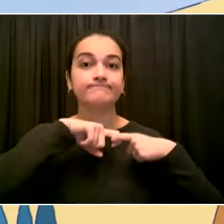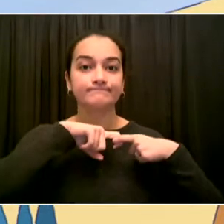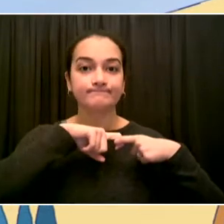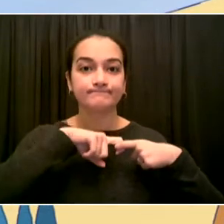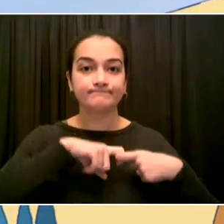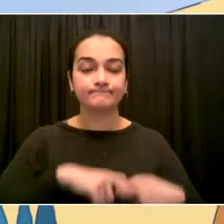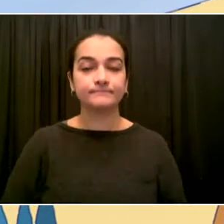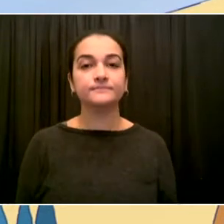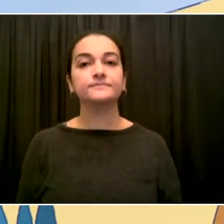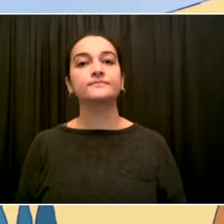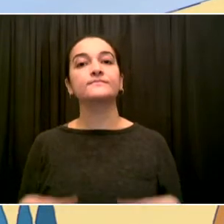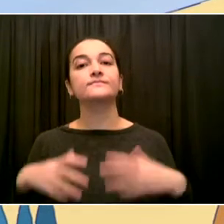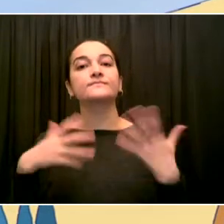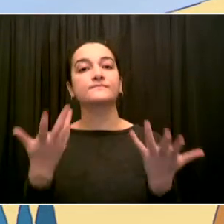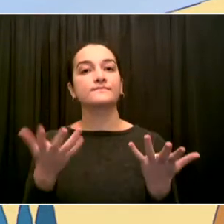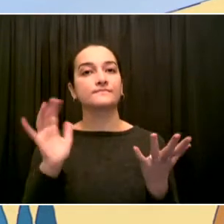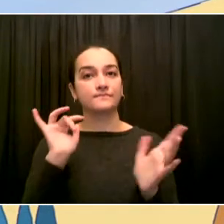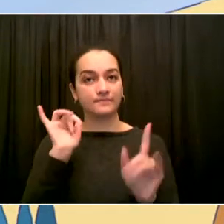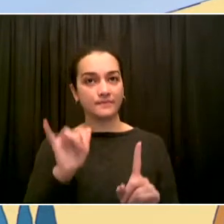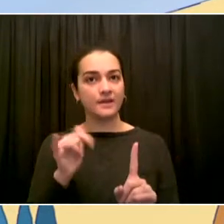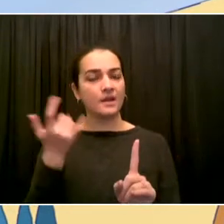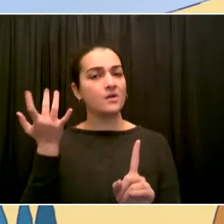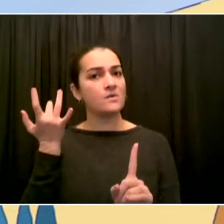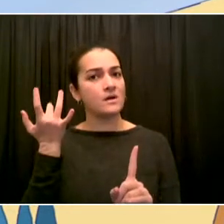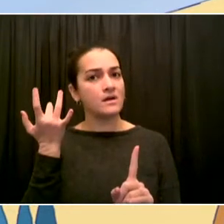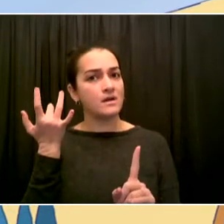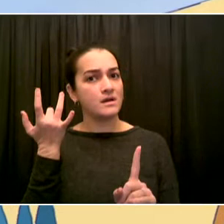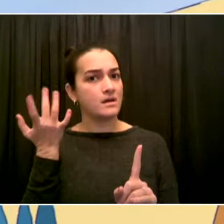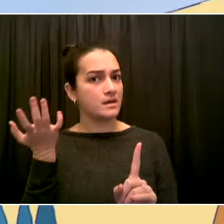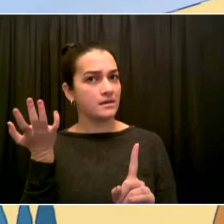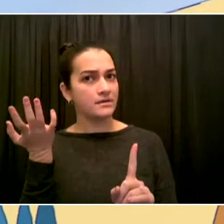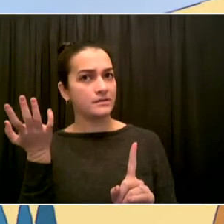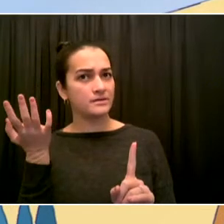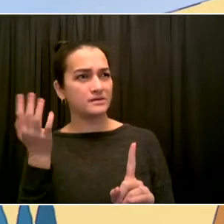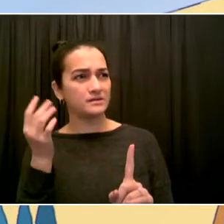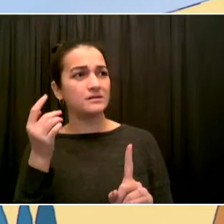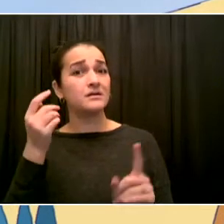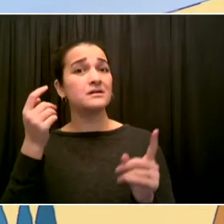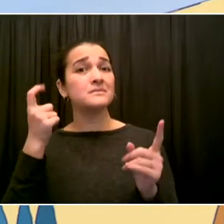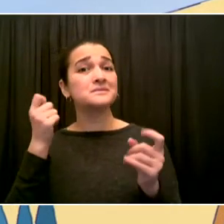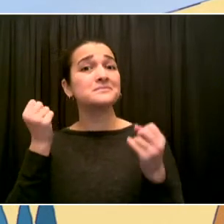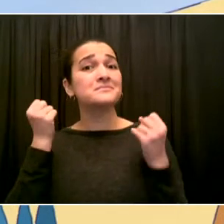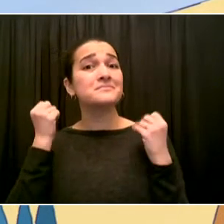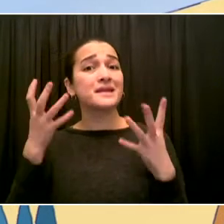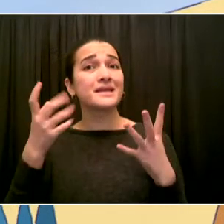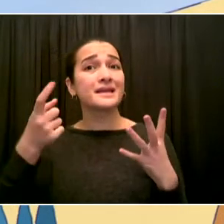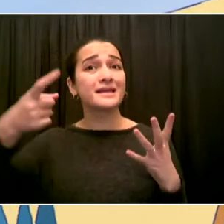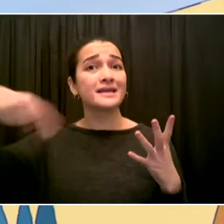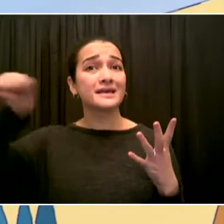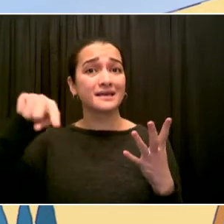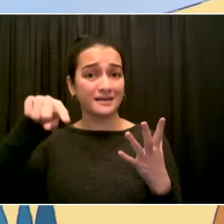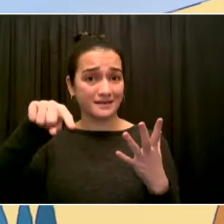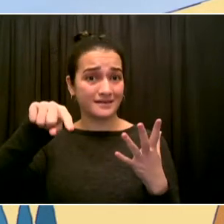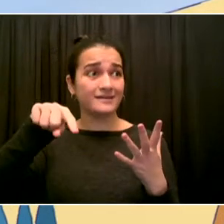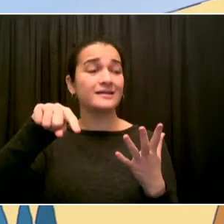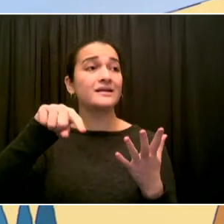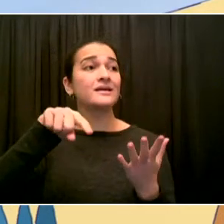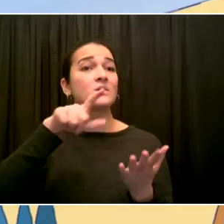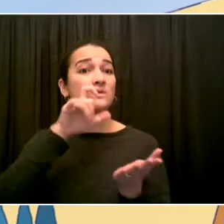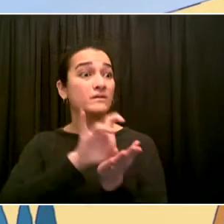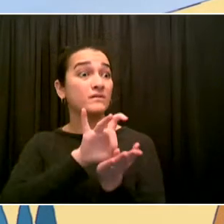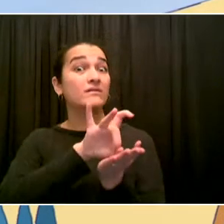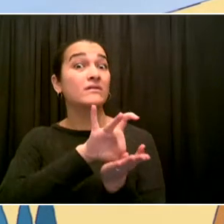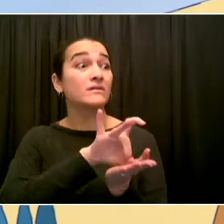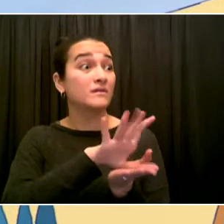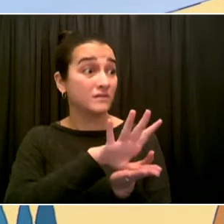need, to make sure that their rights were protected, to make sure tenants were not unfairly treated, particularly when they went to court.